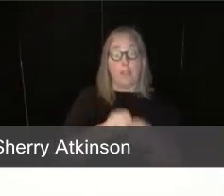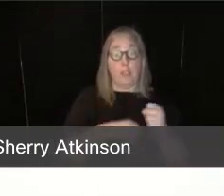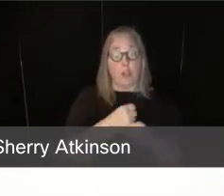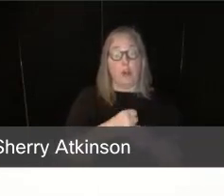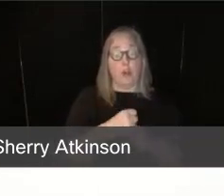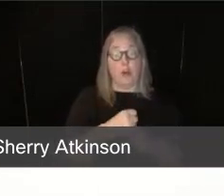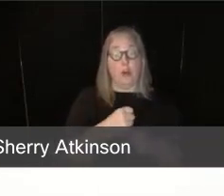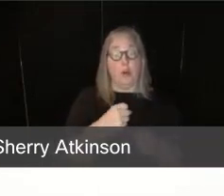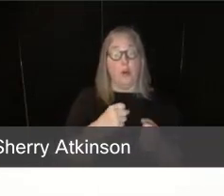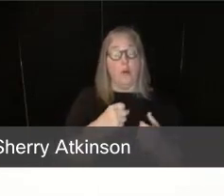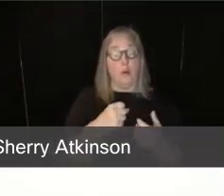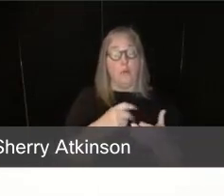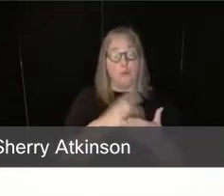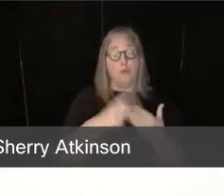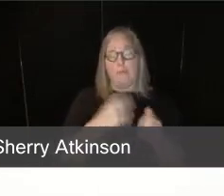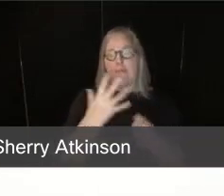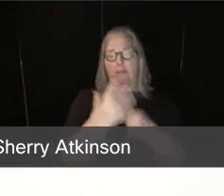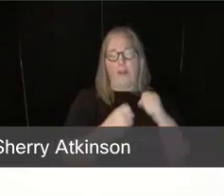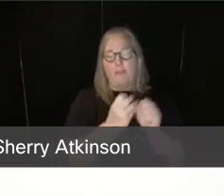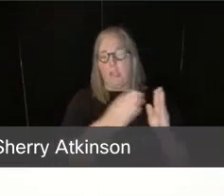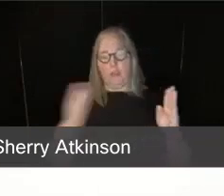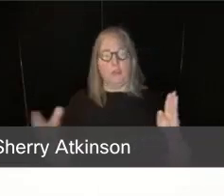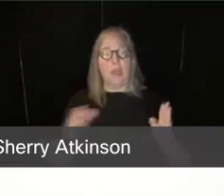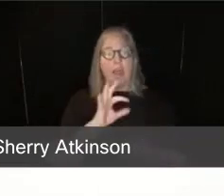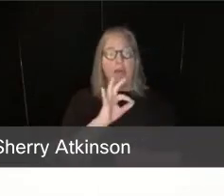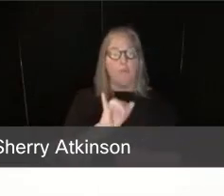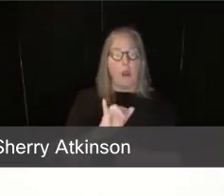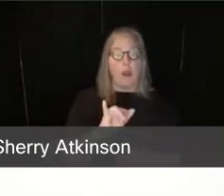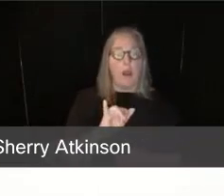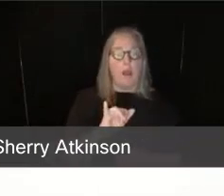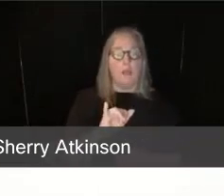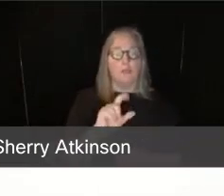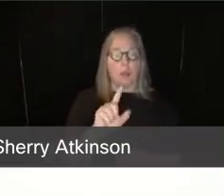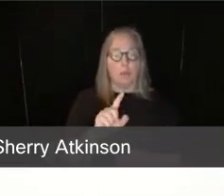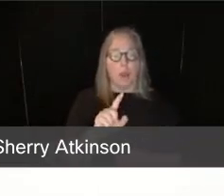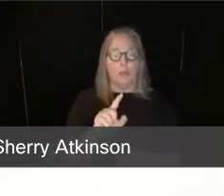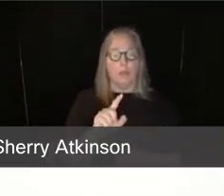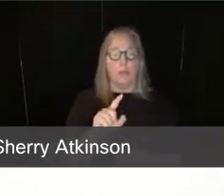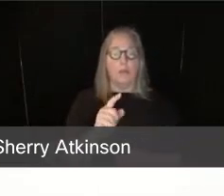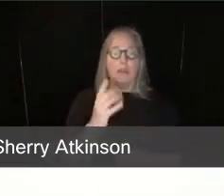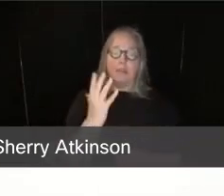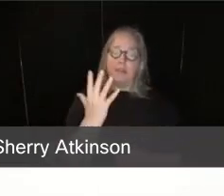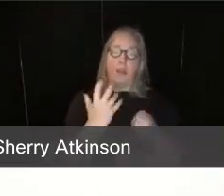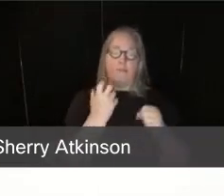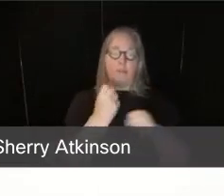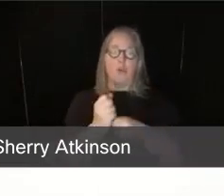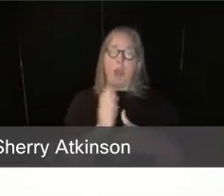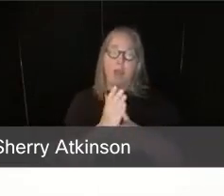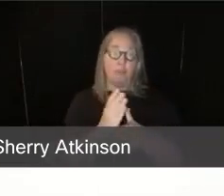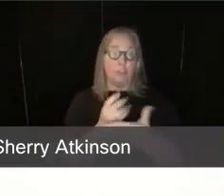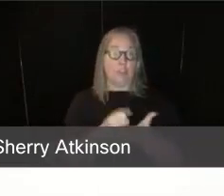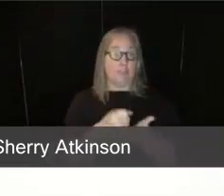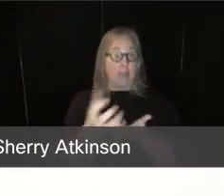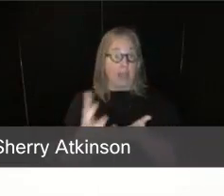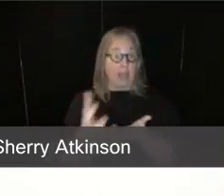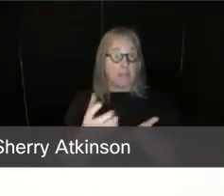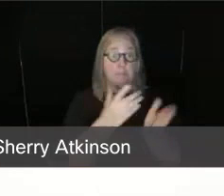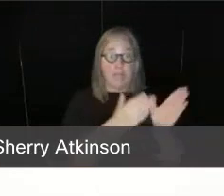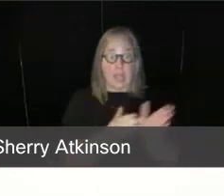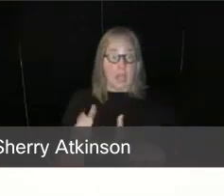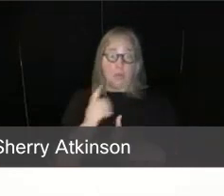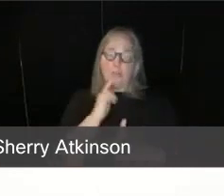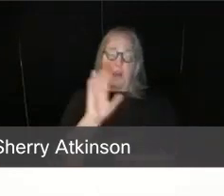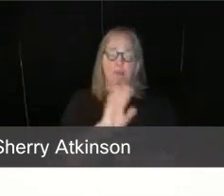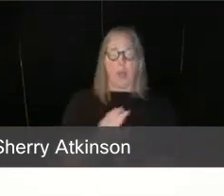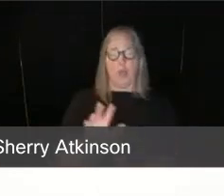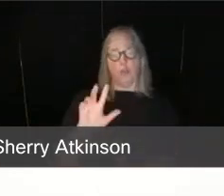budget, that was the one in the prior year, the 5-year average spending plan was about